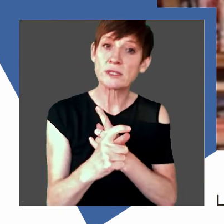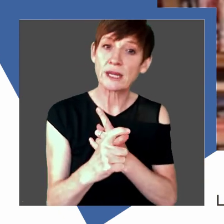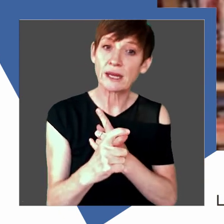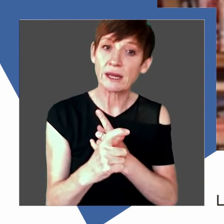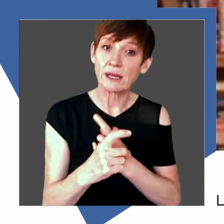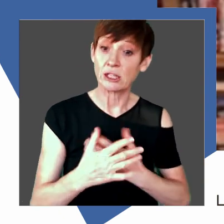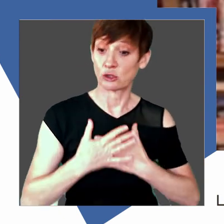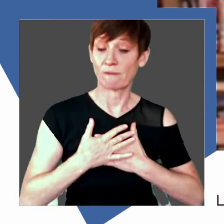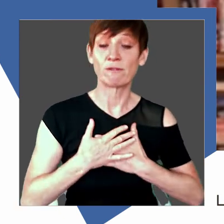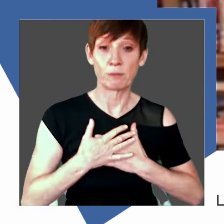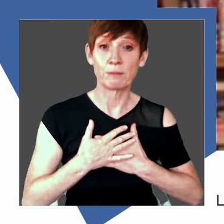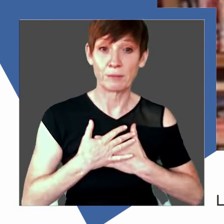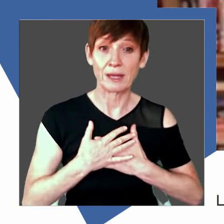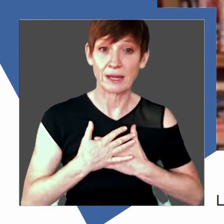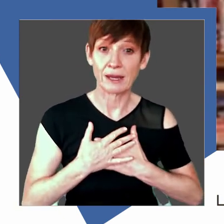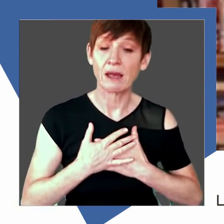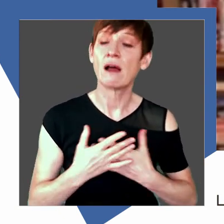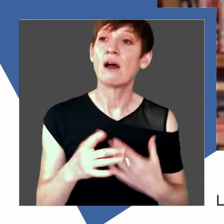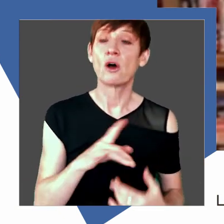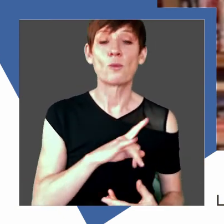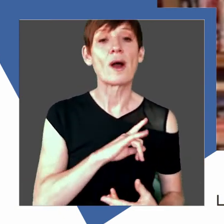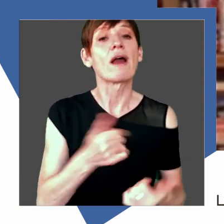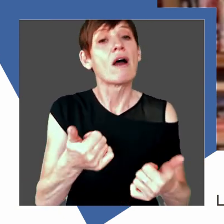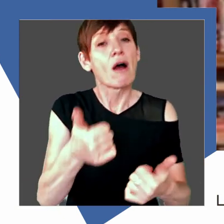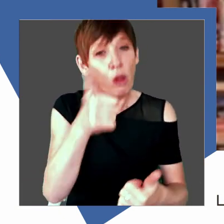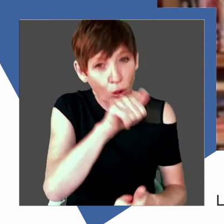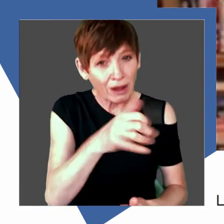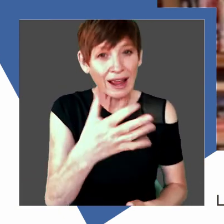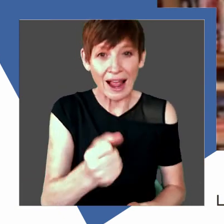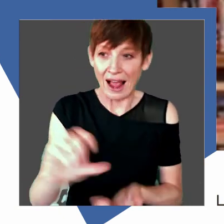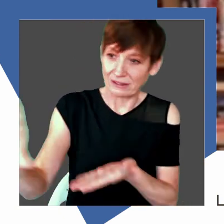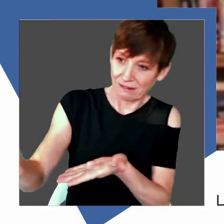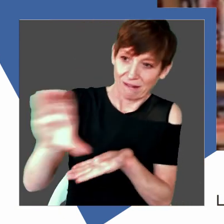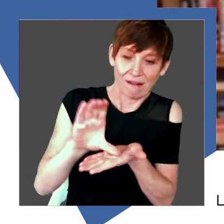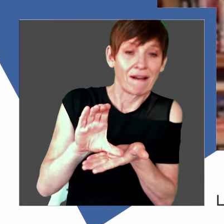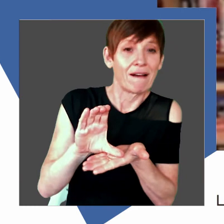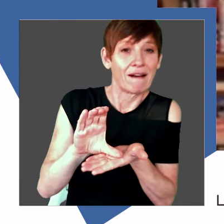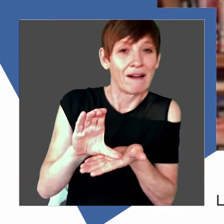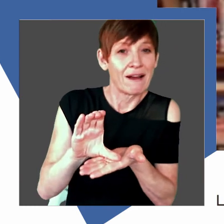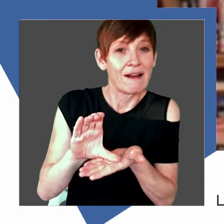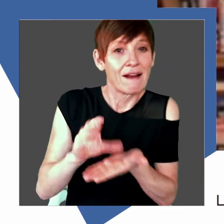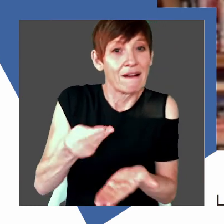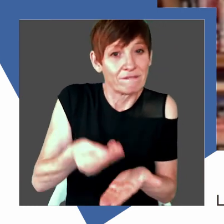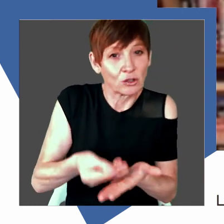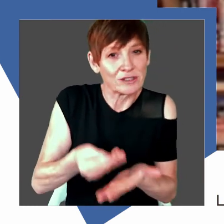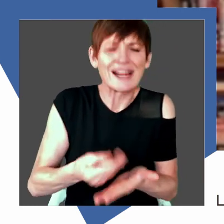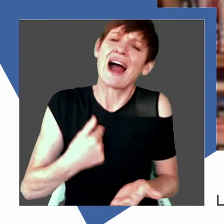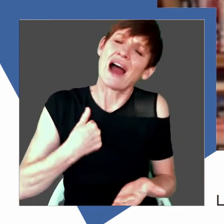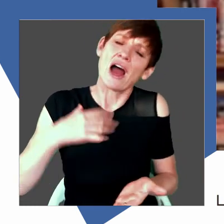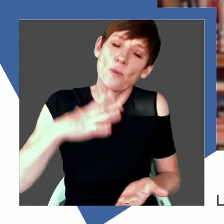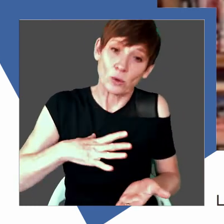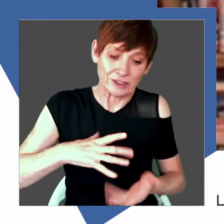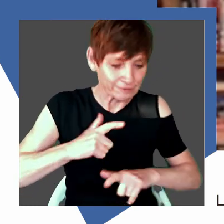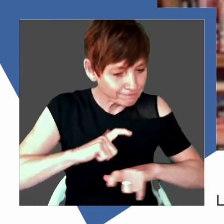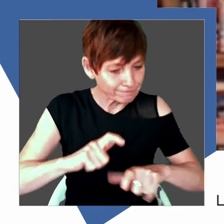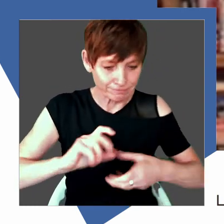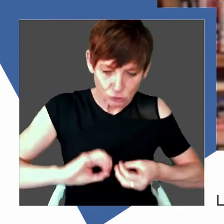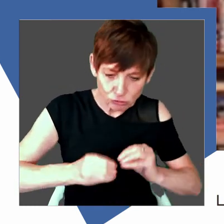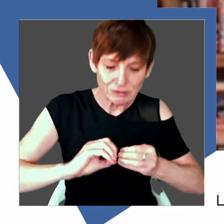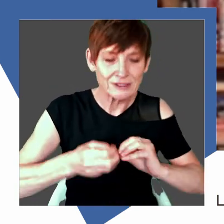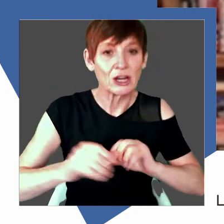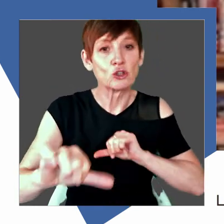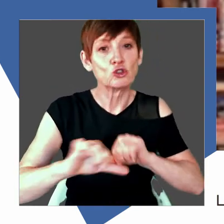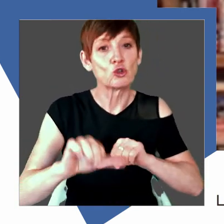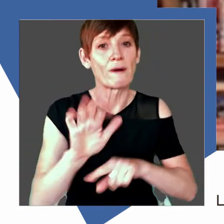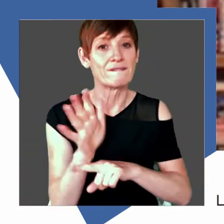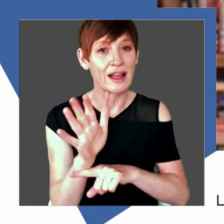partly because there was this high Edison funding and all of us wanted to keep making short films that we'd spent, you know, all this time doing together.